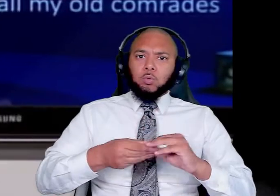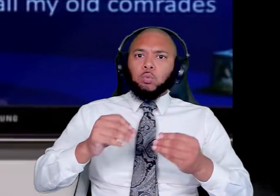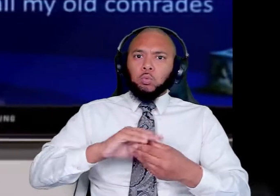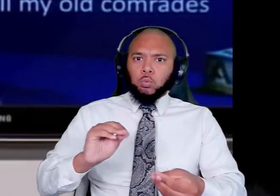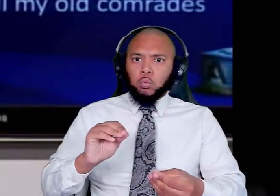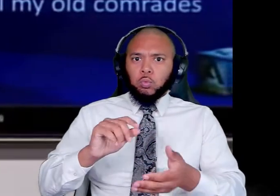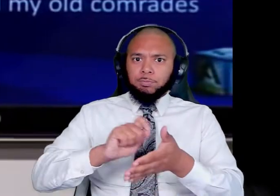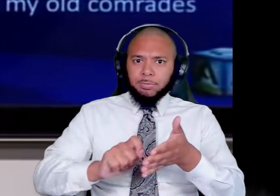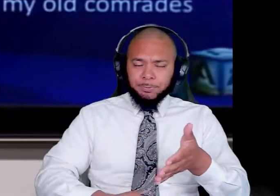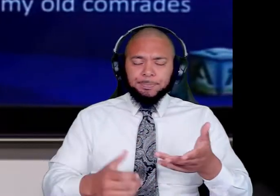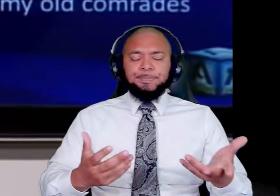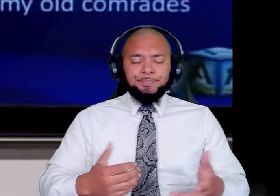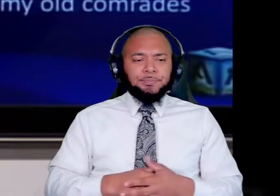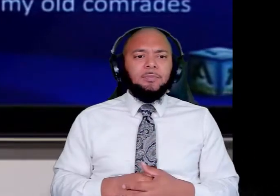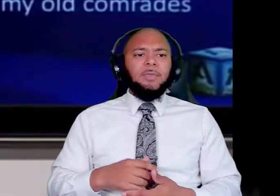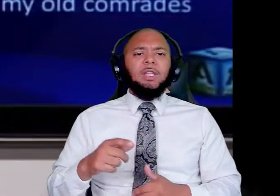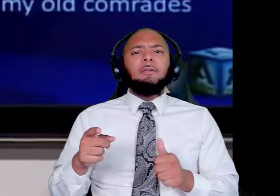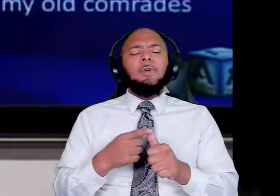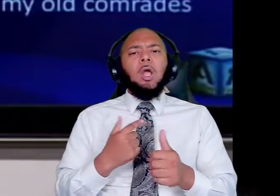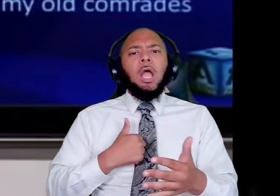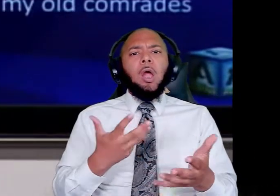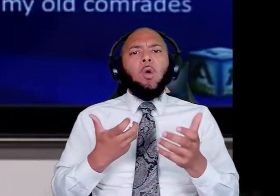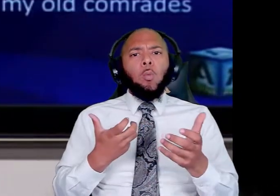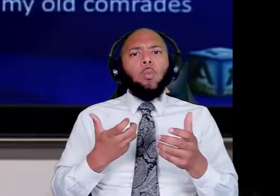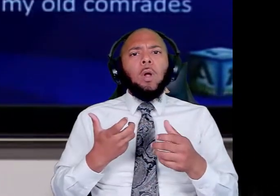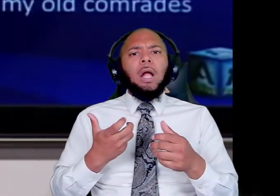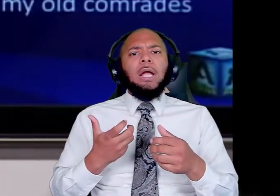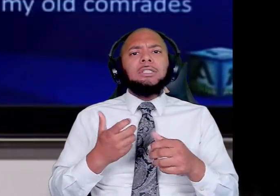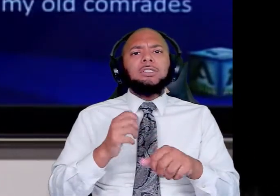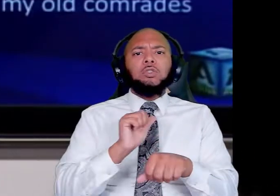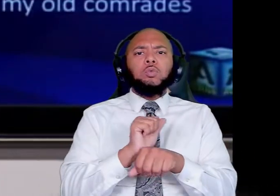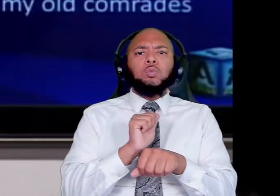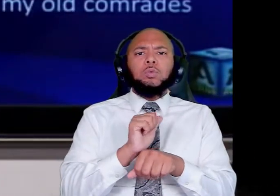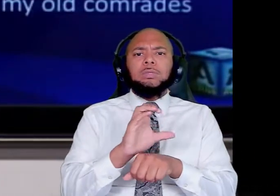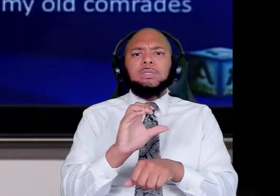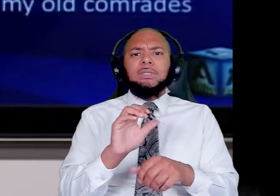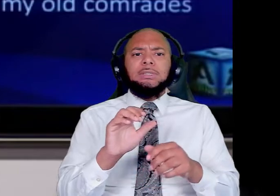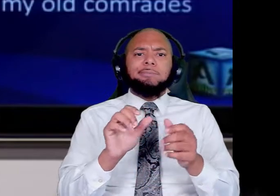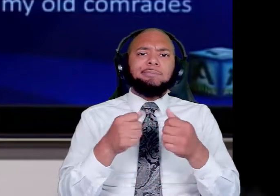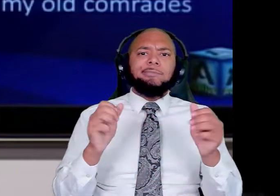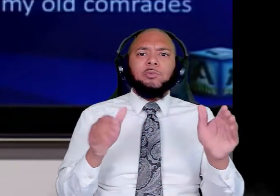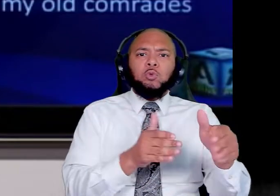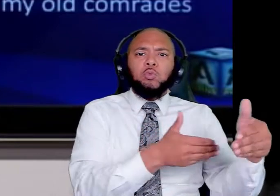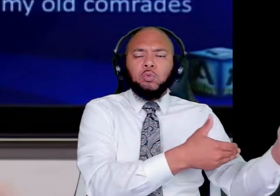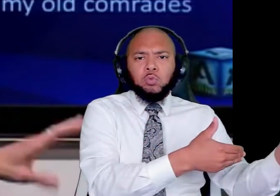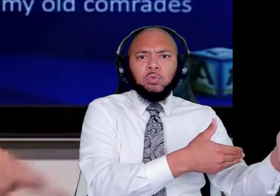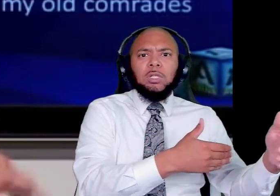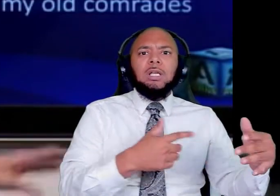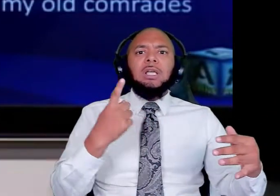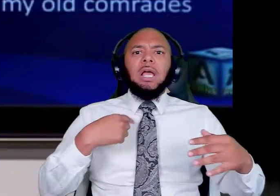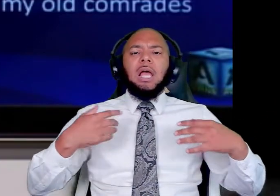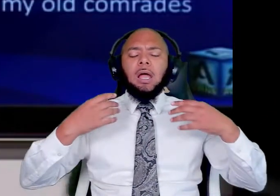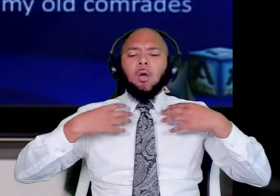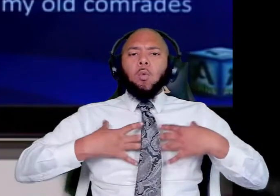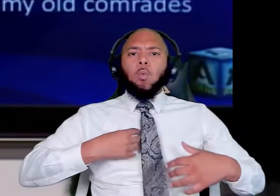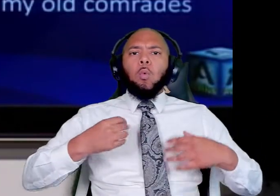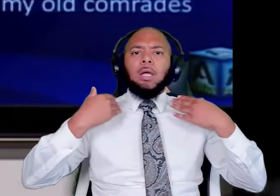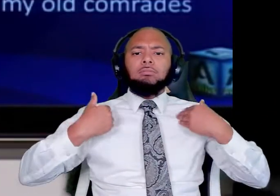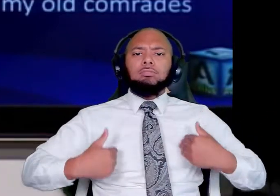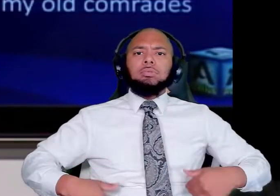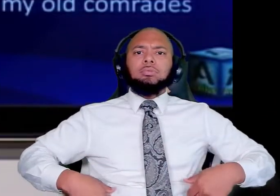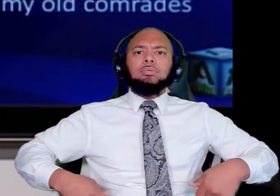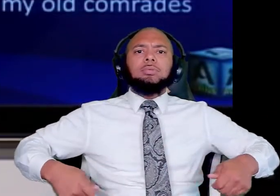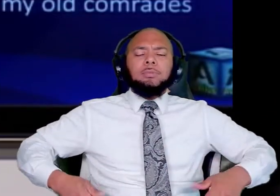person. I first wanted to be a cabin boy so that I could come out with a white apron on and shake a tablecloth over the